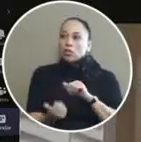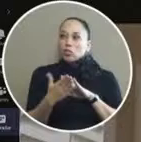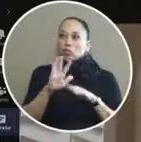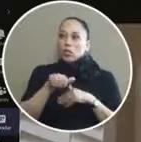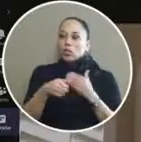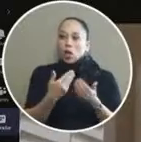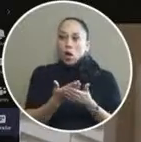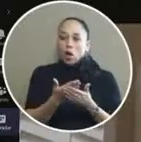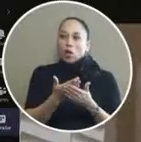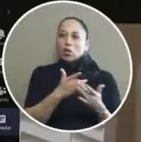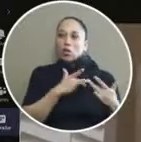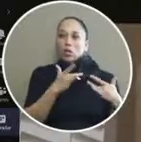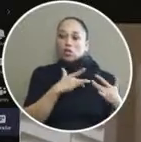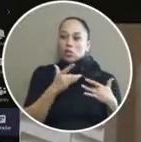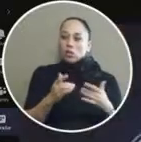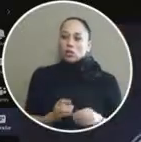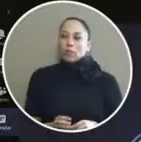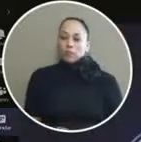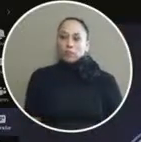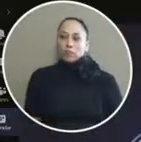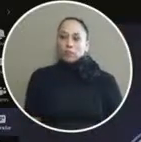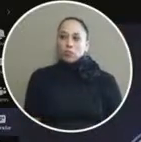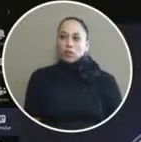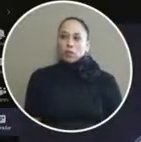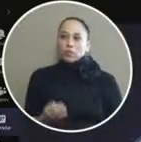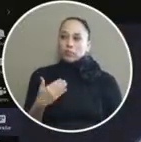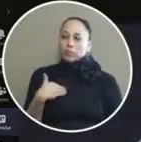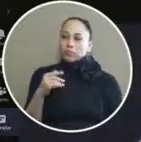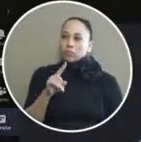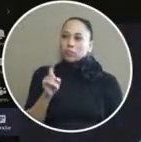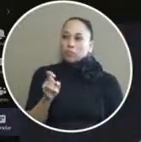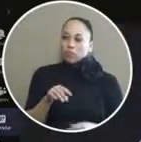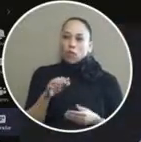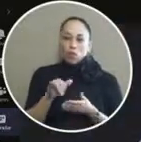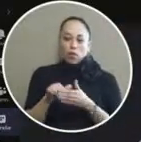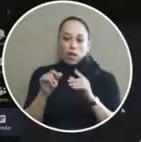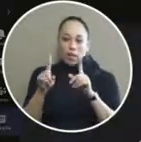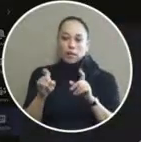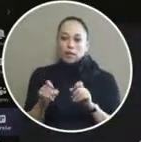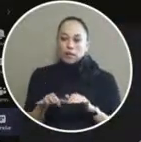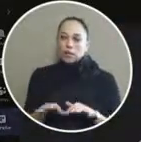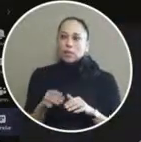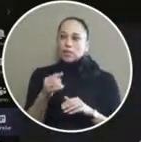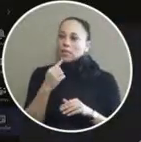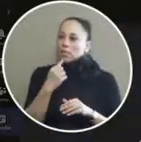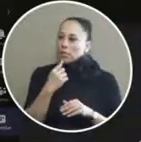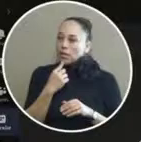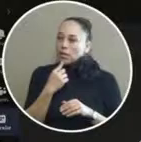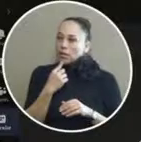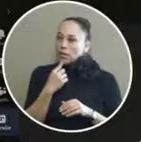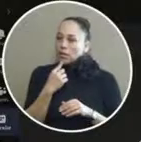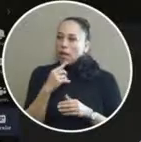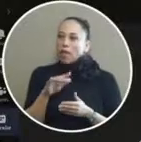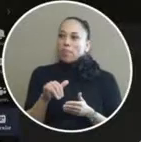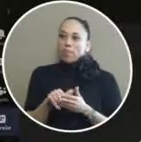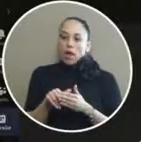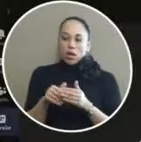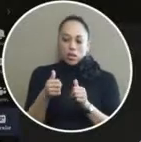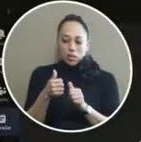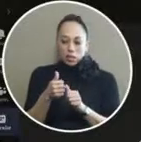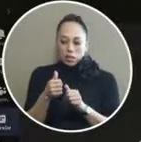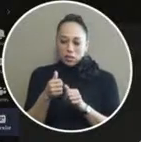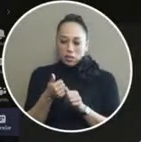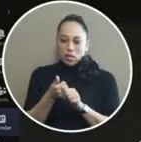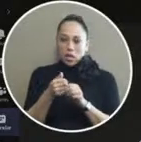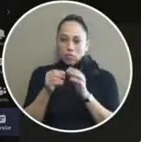concerns. Okay. I had a question. The CVS testing mentioned that it's a self-swab